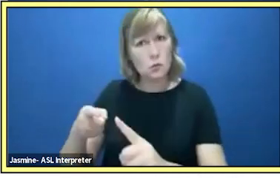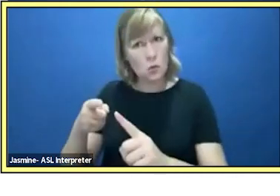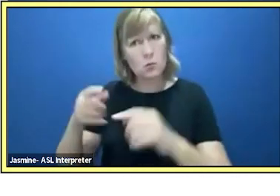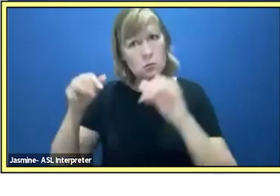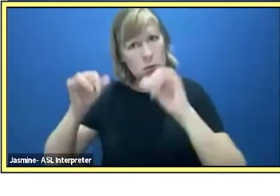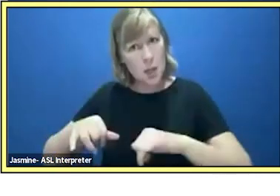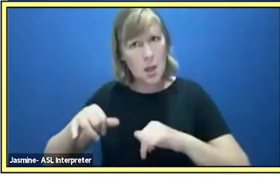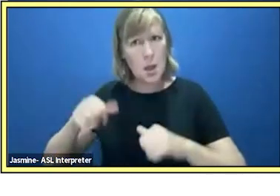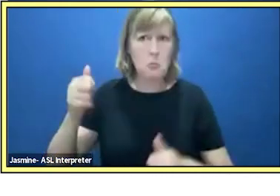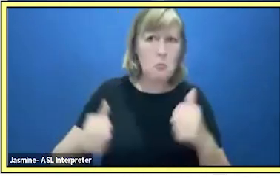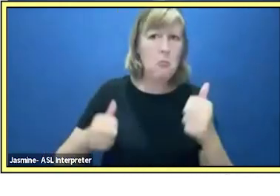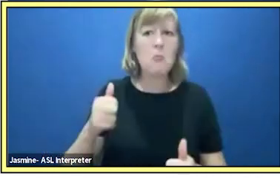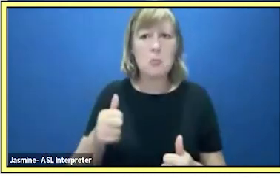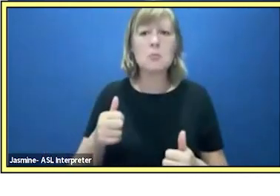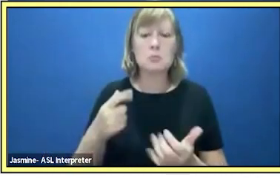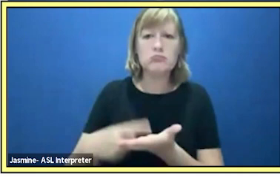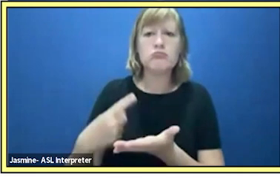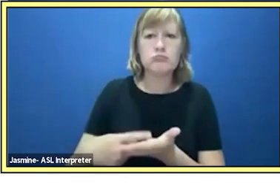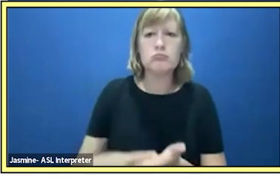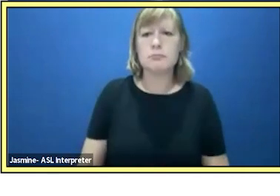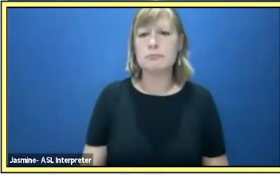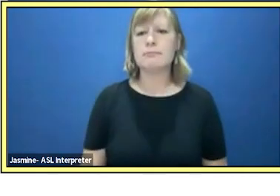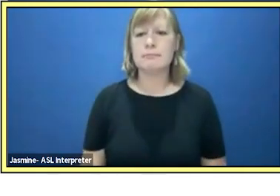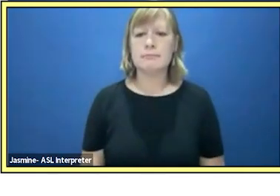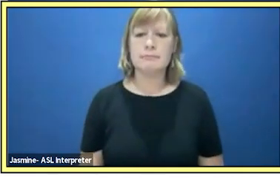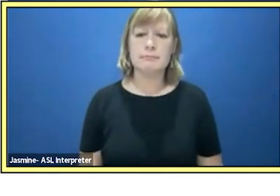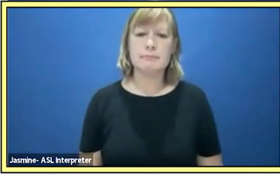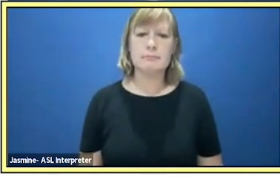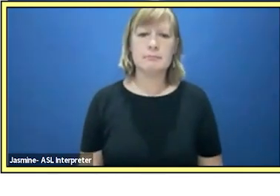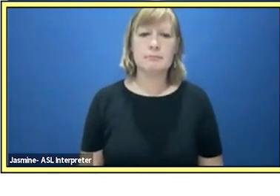any concerns, they can help you to address those.